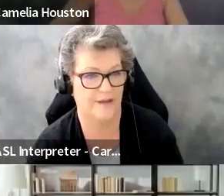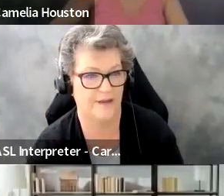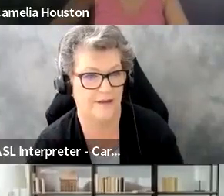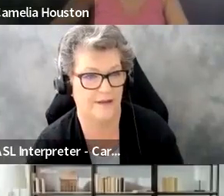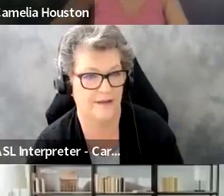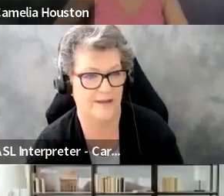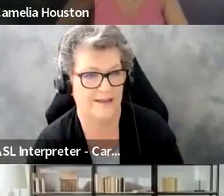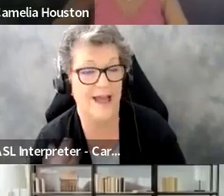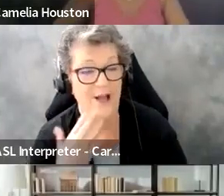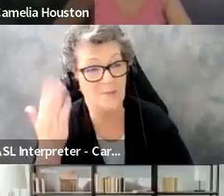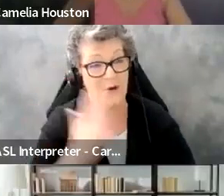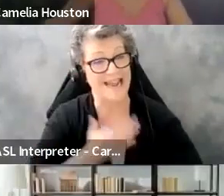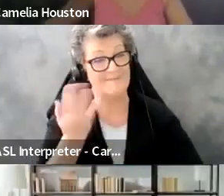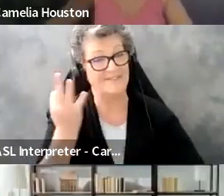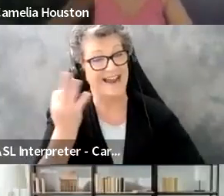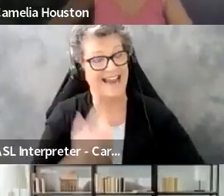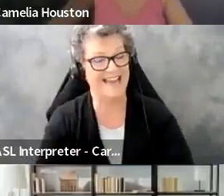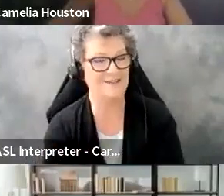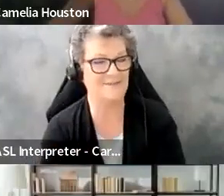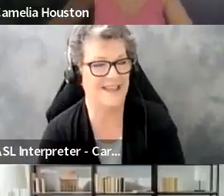Excellent. Good morning, Rima. Happy Friday.